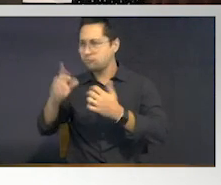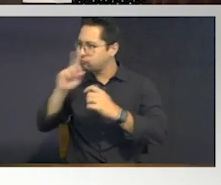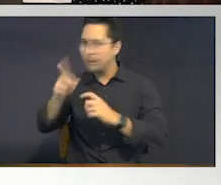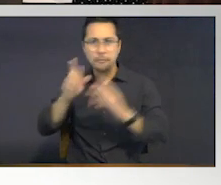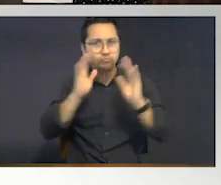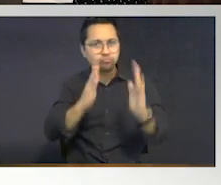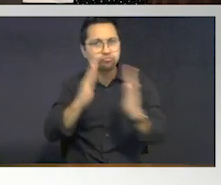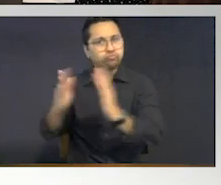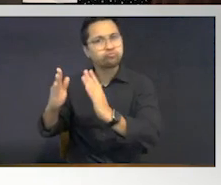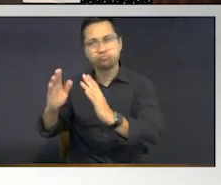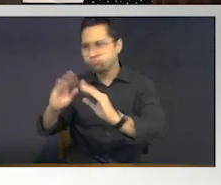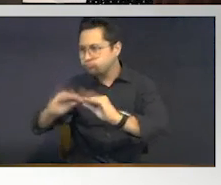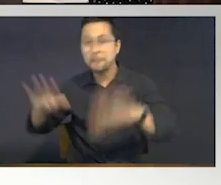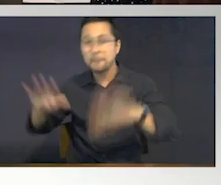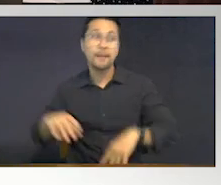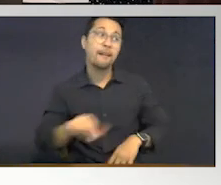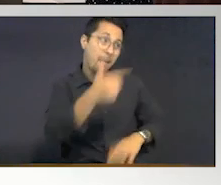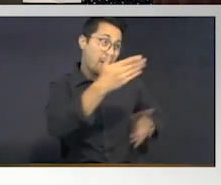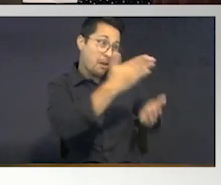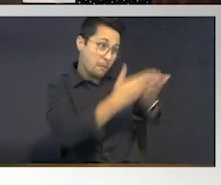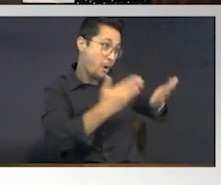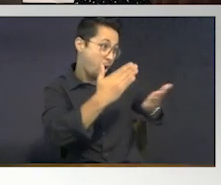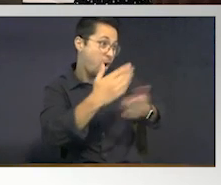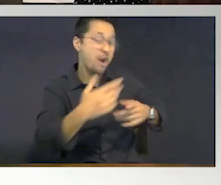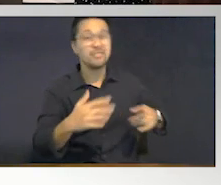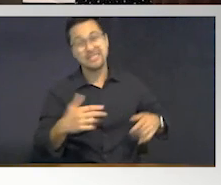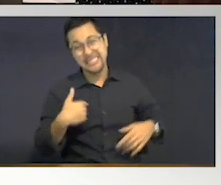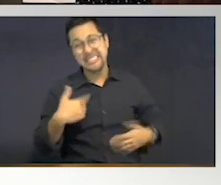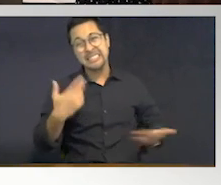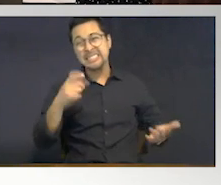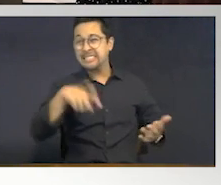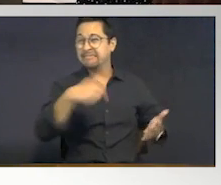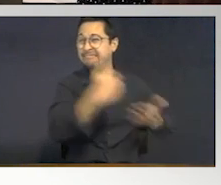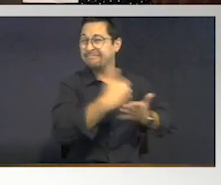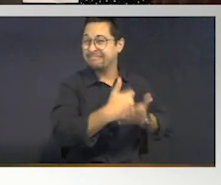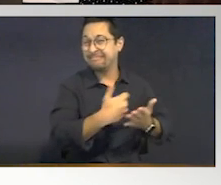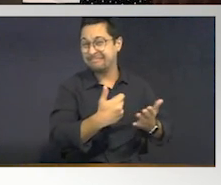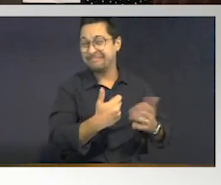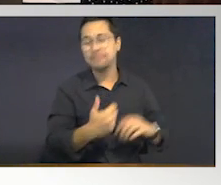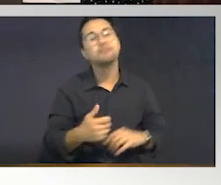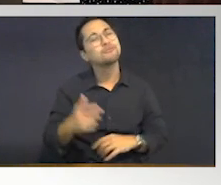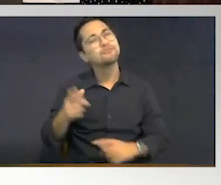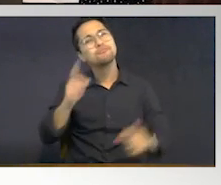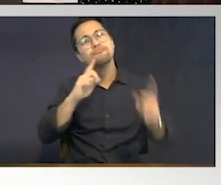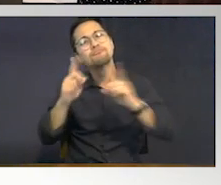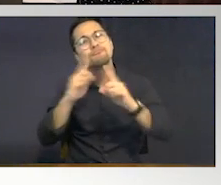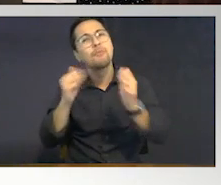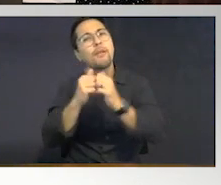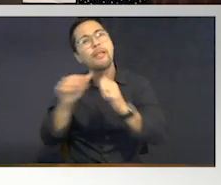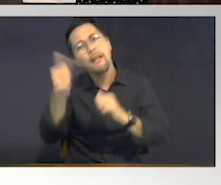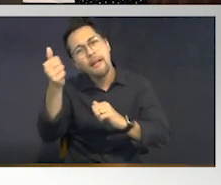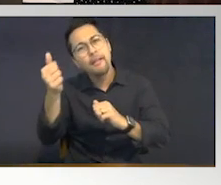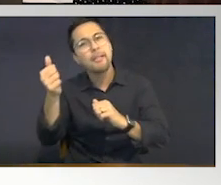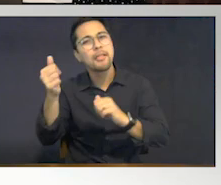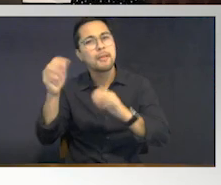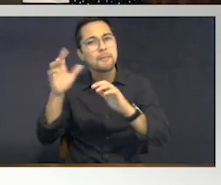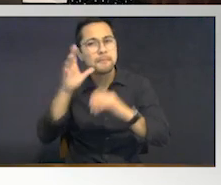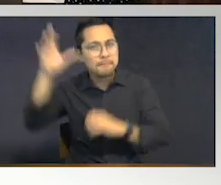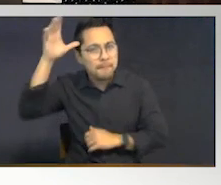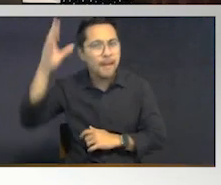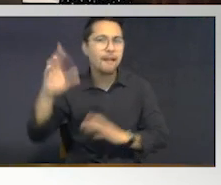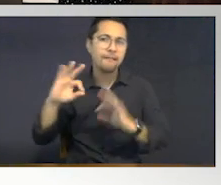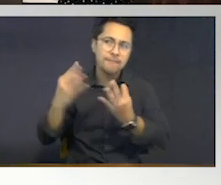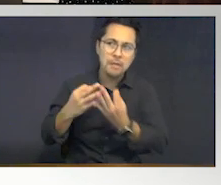others where, you know, I could use a little help, right? So talk to others and talk to other parents and figure